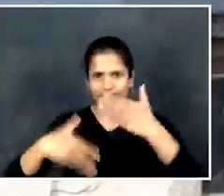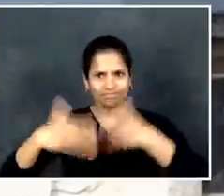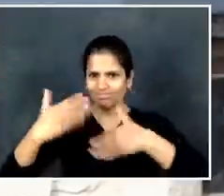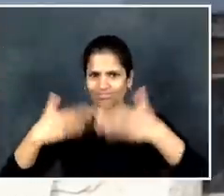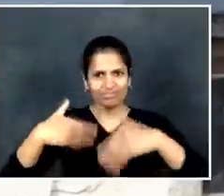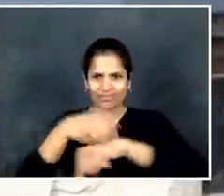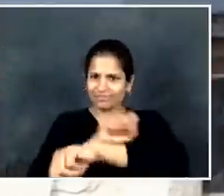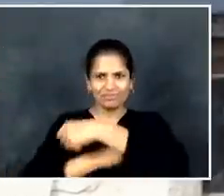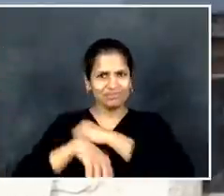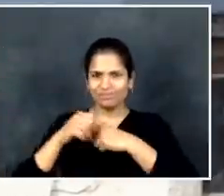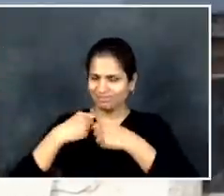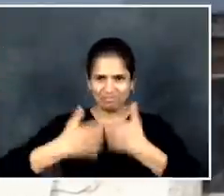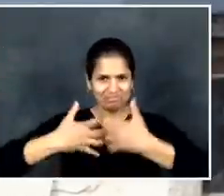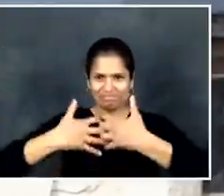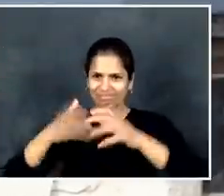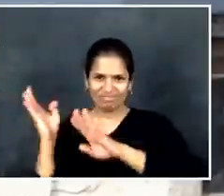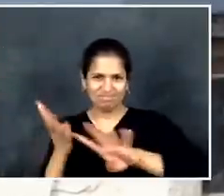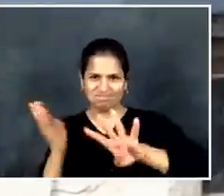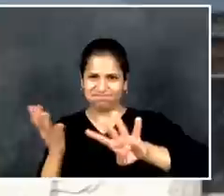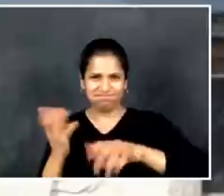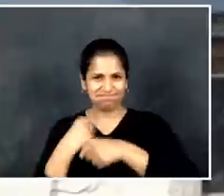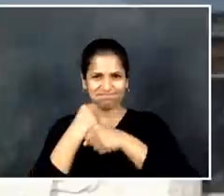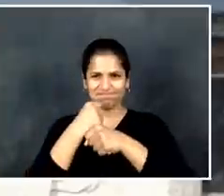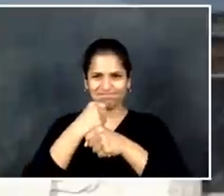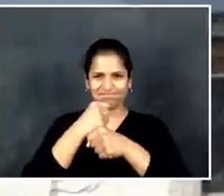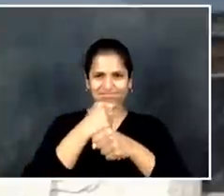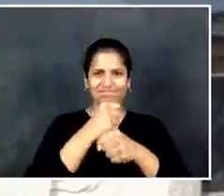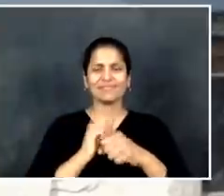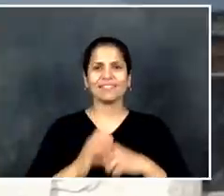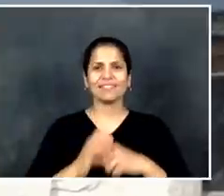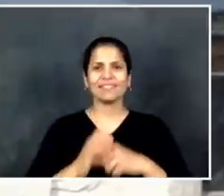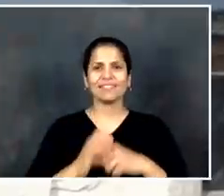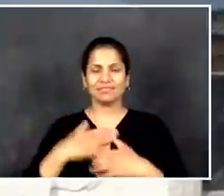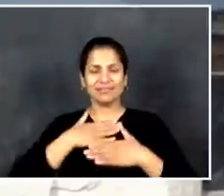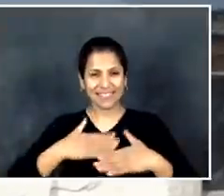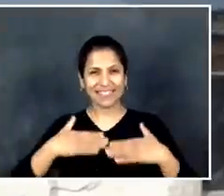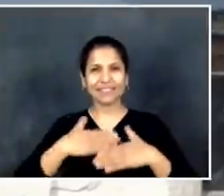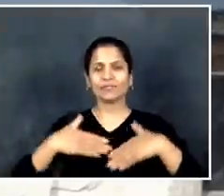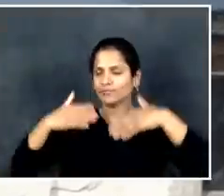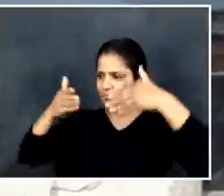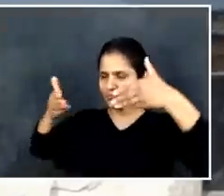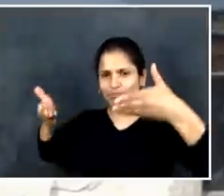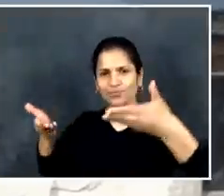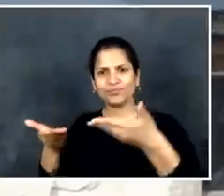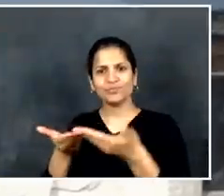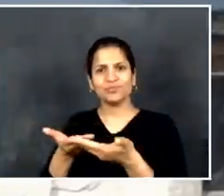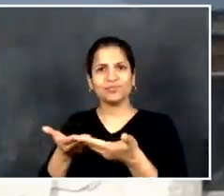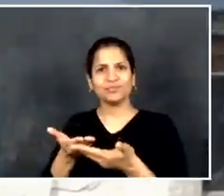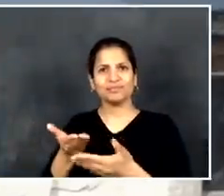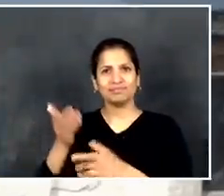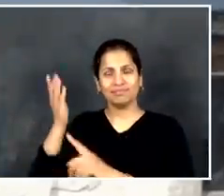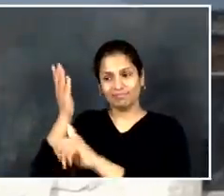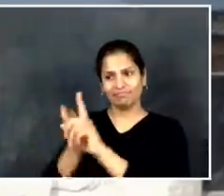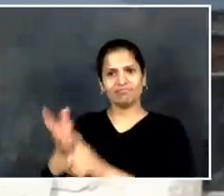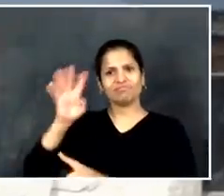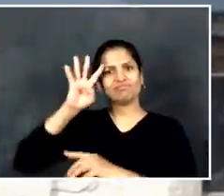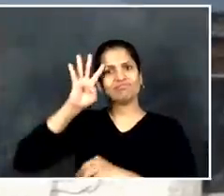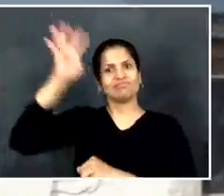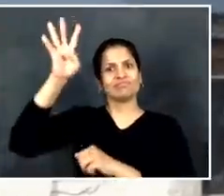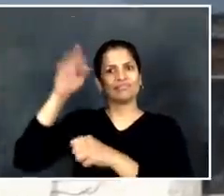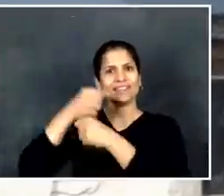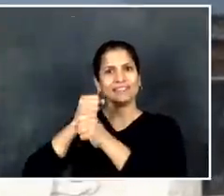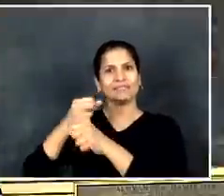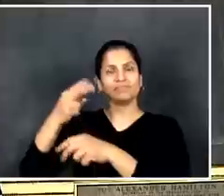co-founder of New Lab and the lead for the Emergency Ventilator Response Initiative, Scott Cohen.